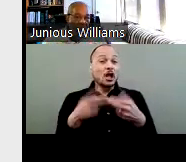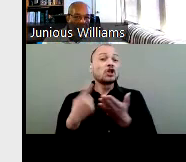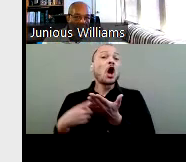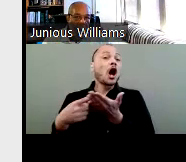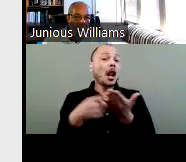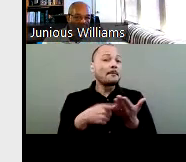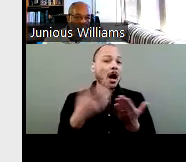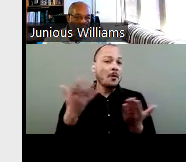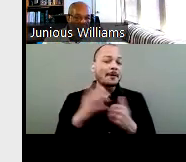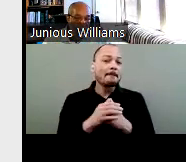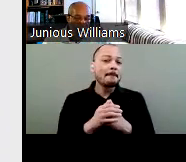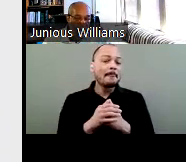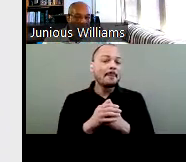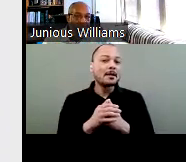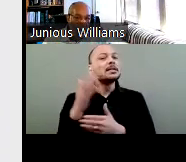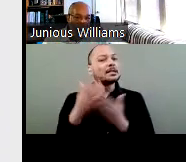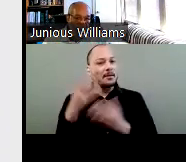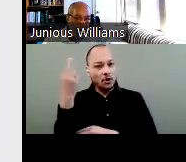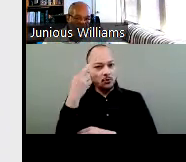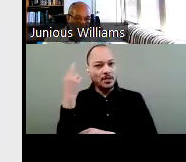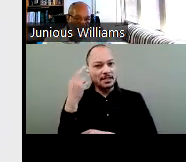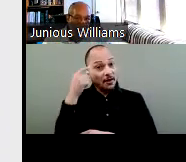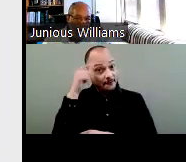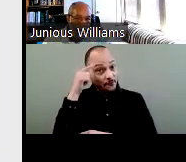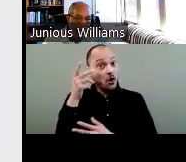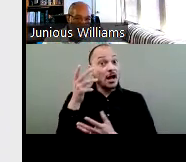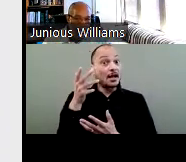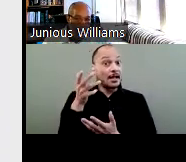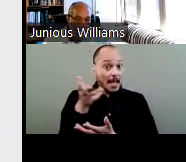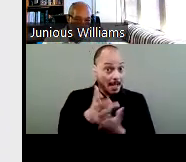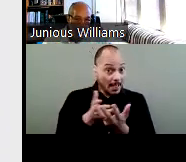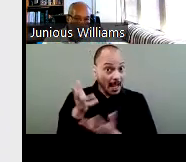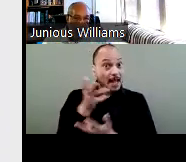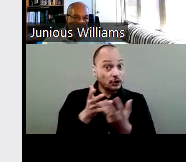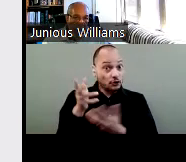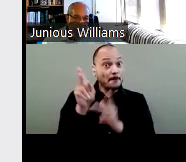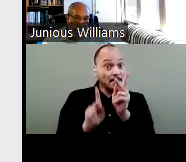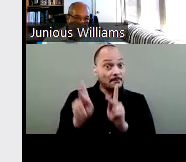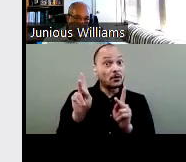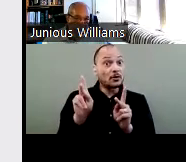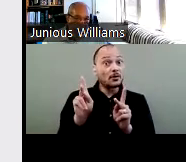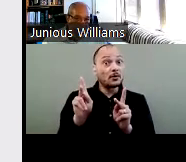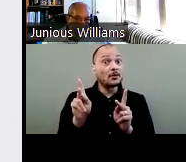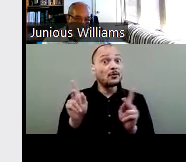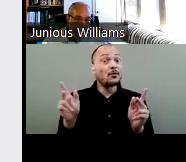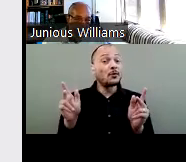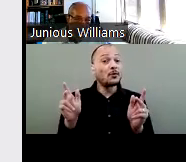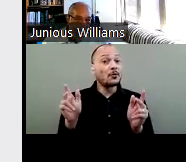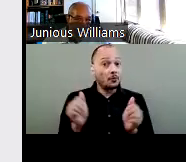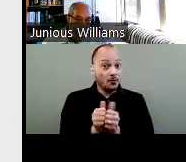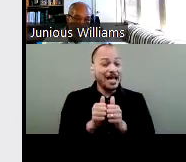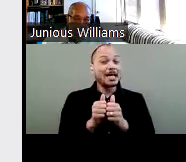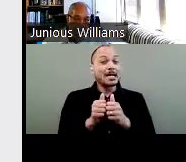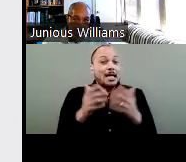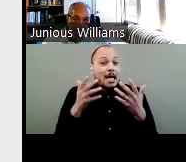about what some of the reasons are for engaged people with lived